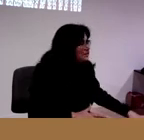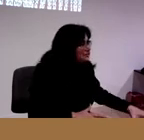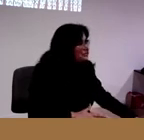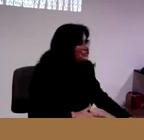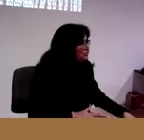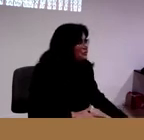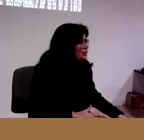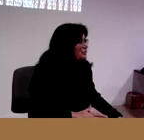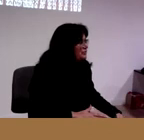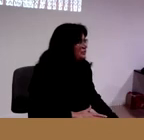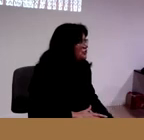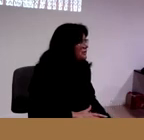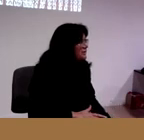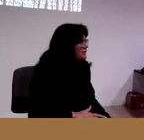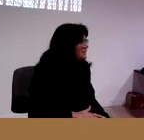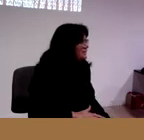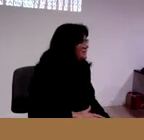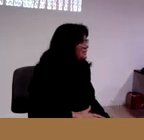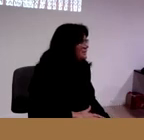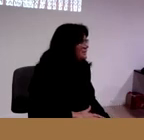Because no matter what you put on top of country,